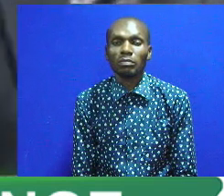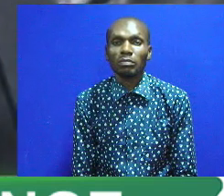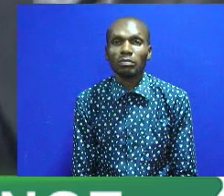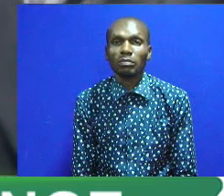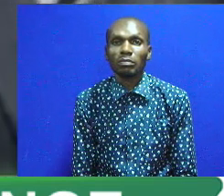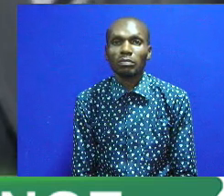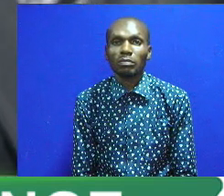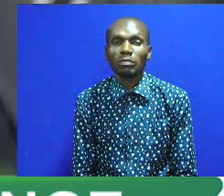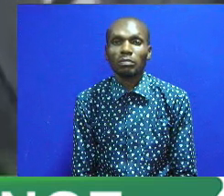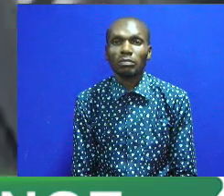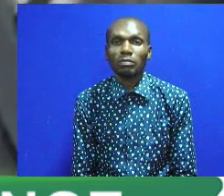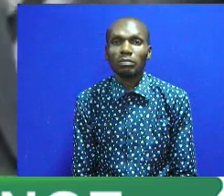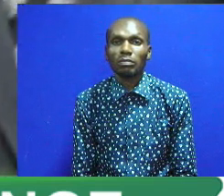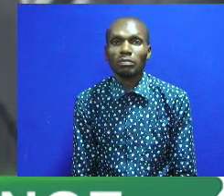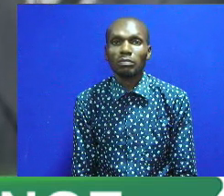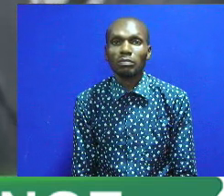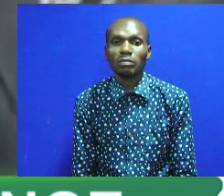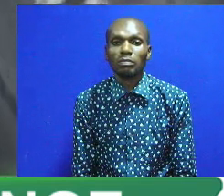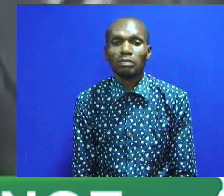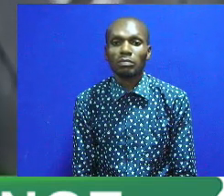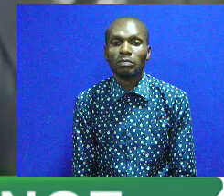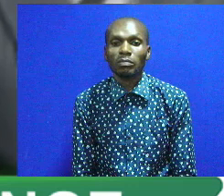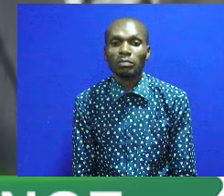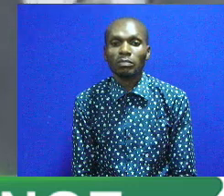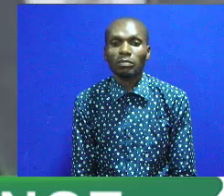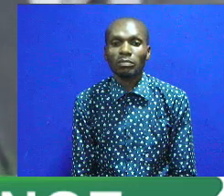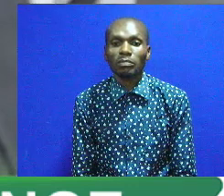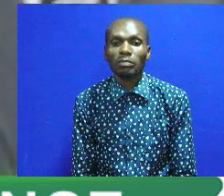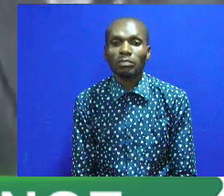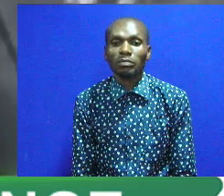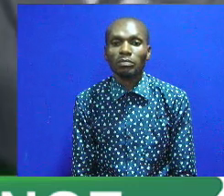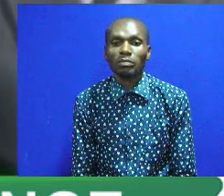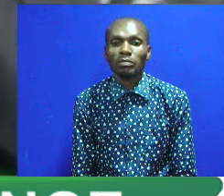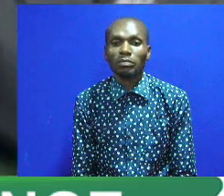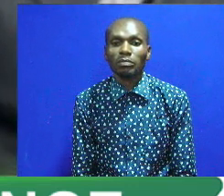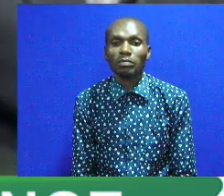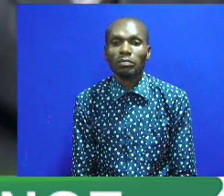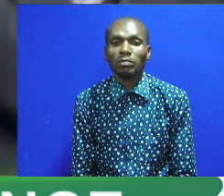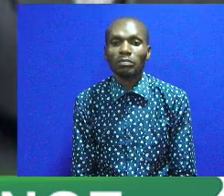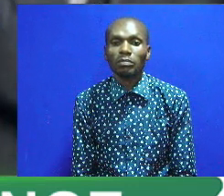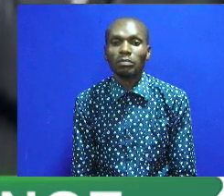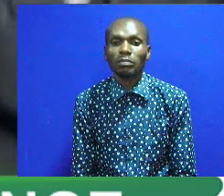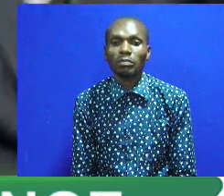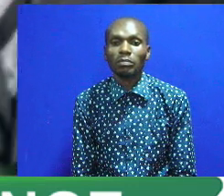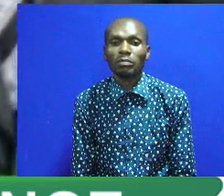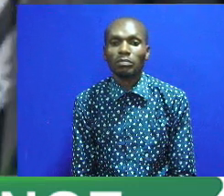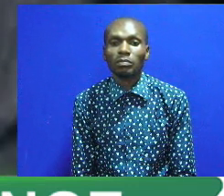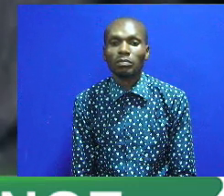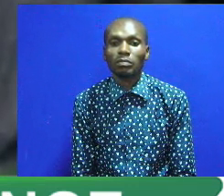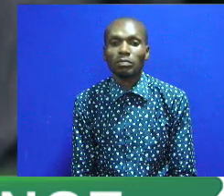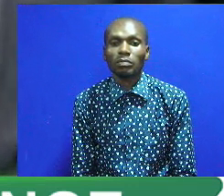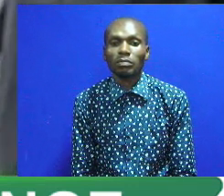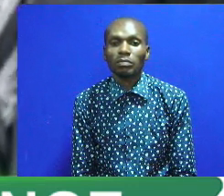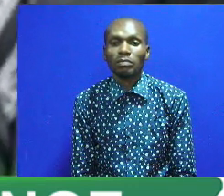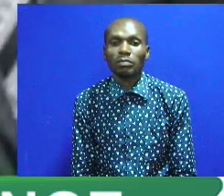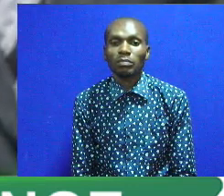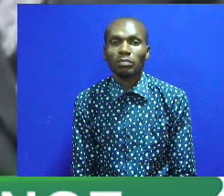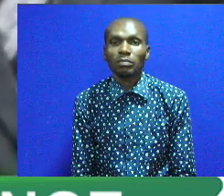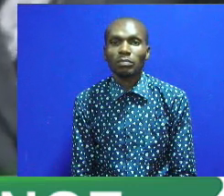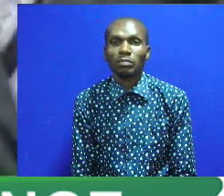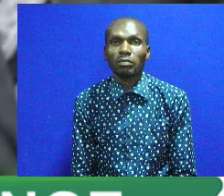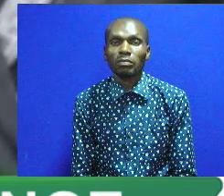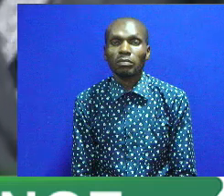And I think we have walked out because Azimio does not believe in this budget. We don't think this is a budget meant for the Kenyan